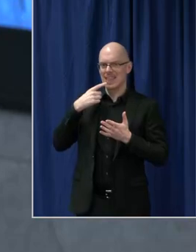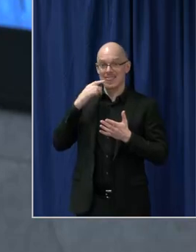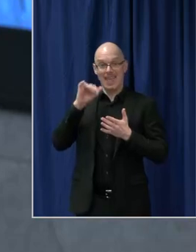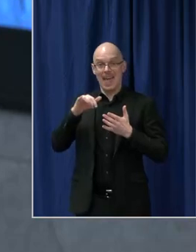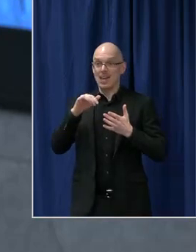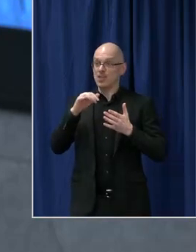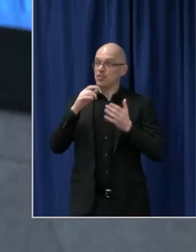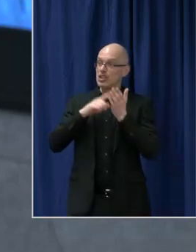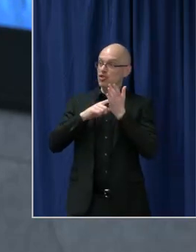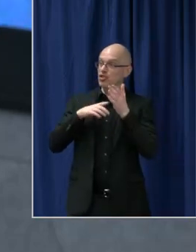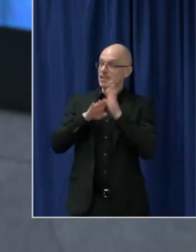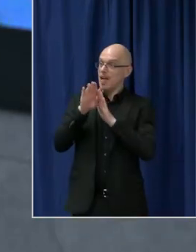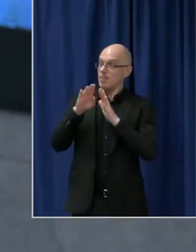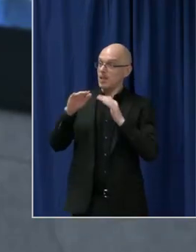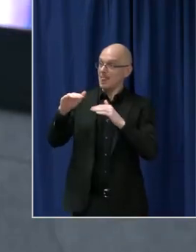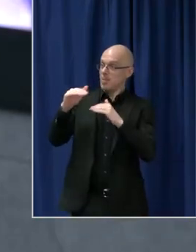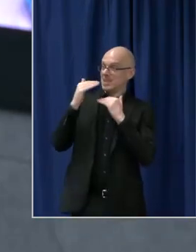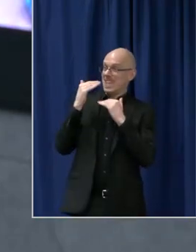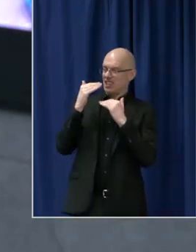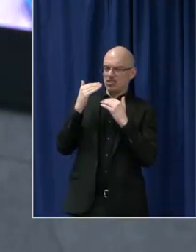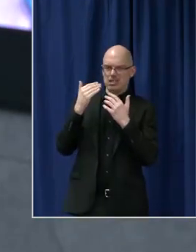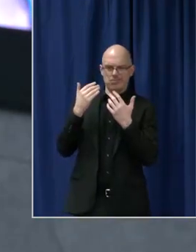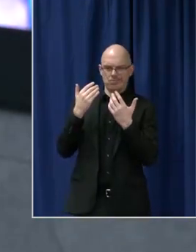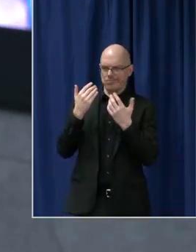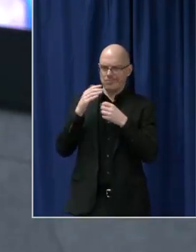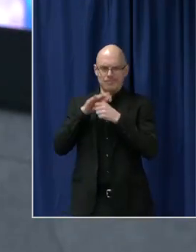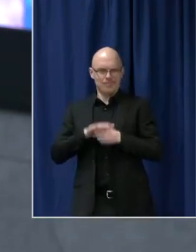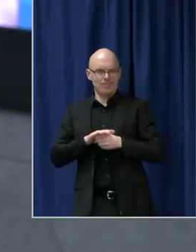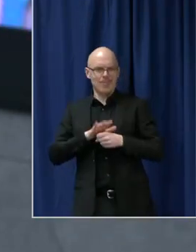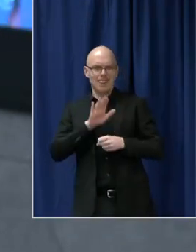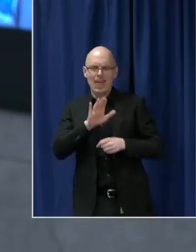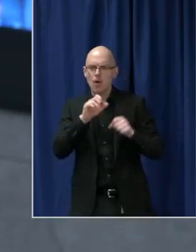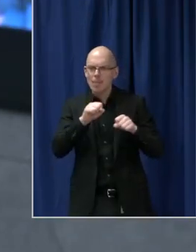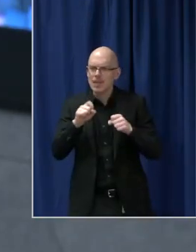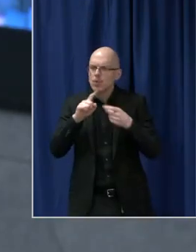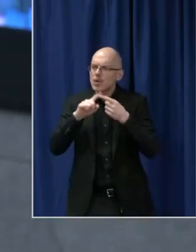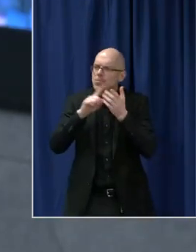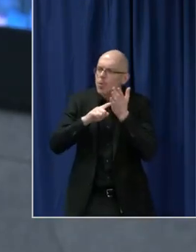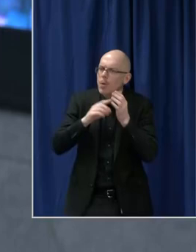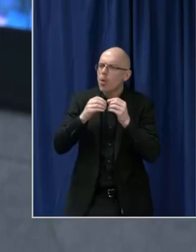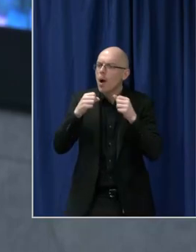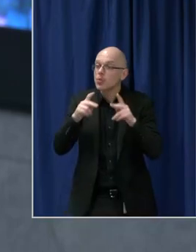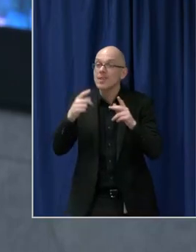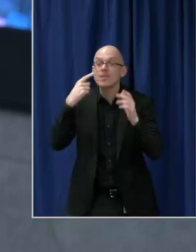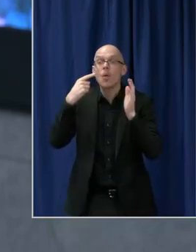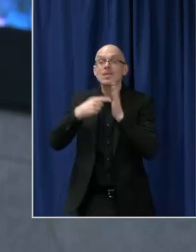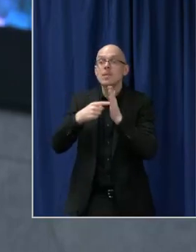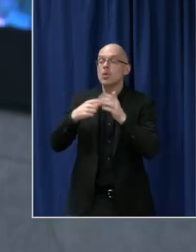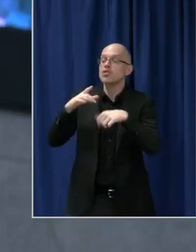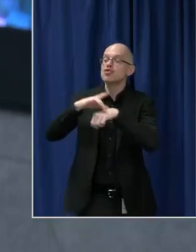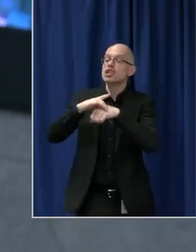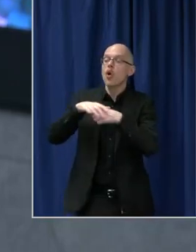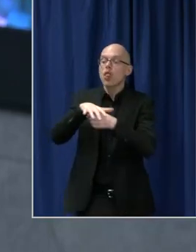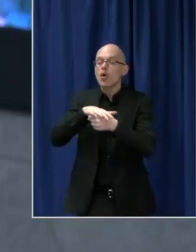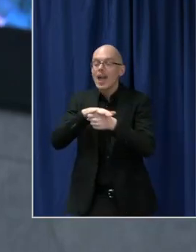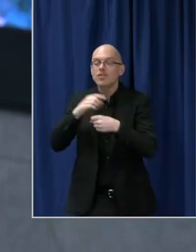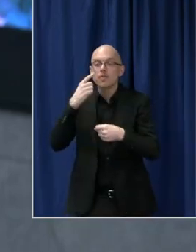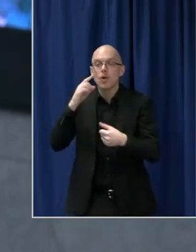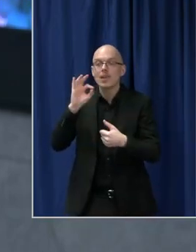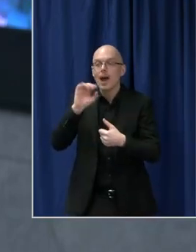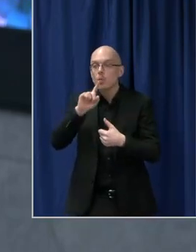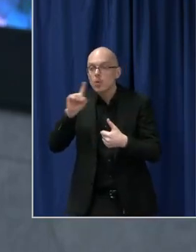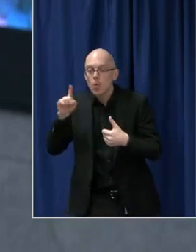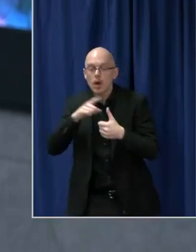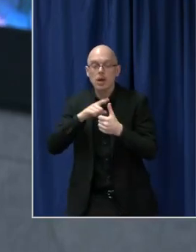explore important service improvements like geolocation for 911, like integration with video